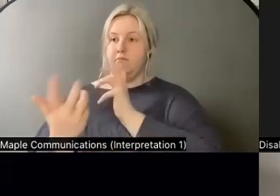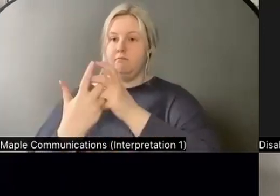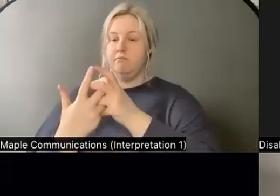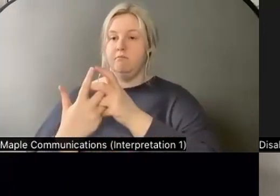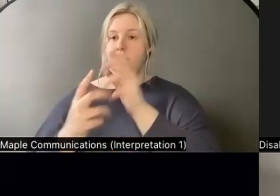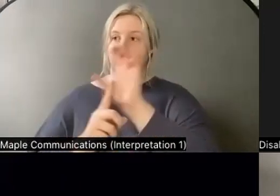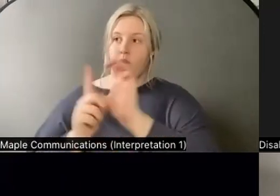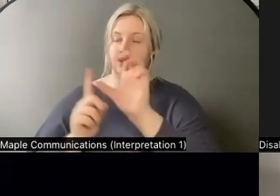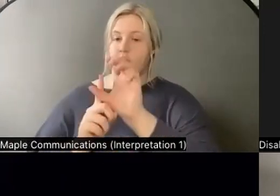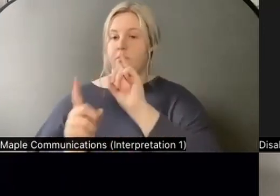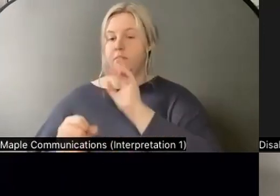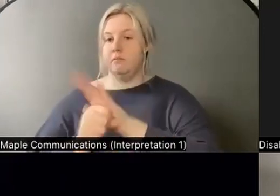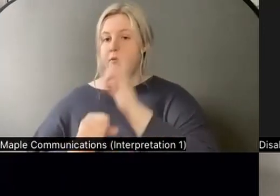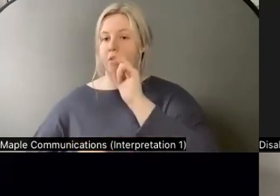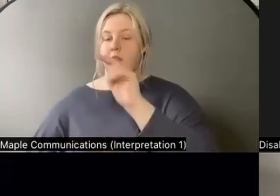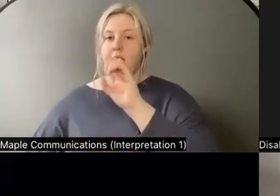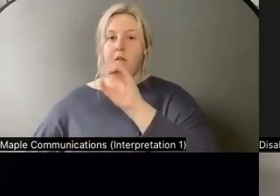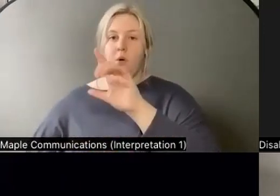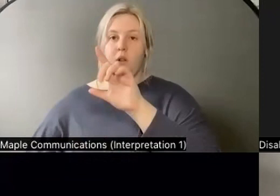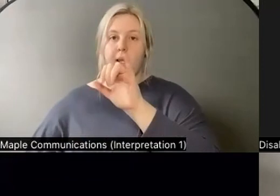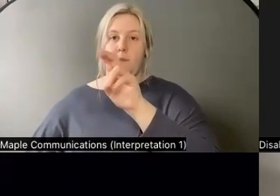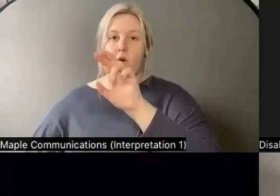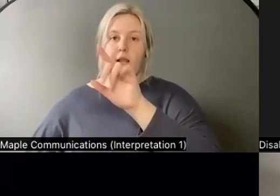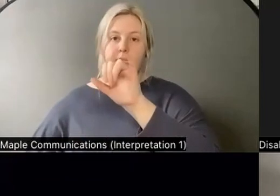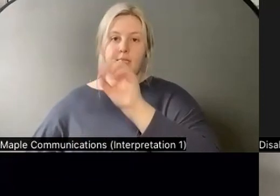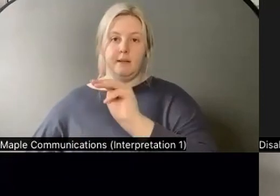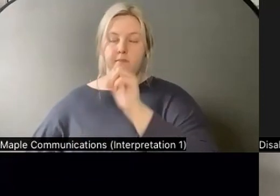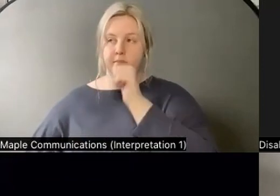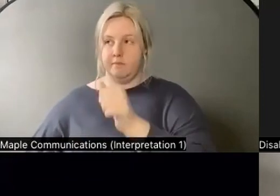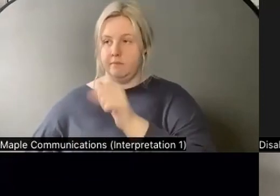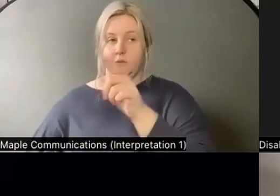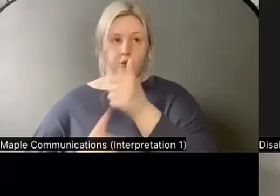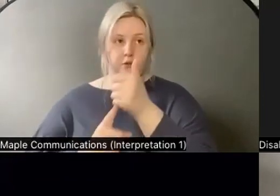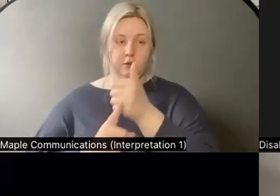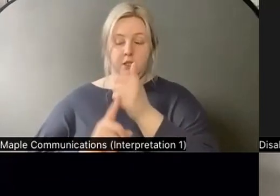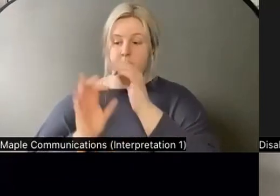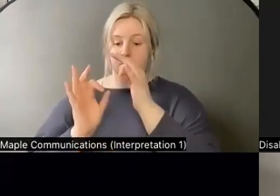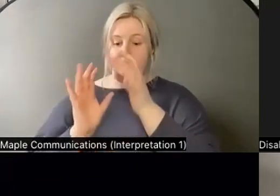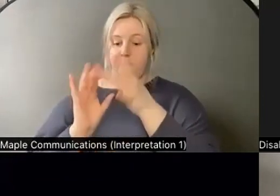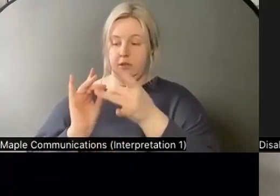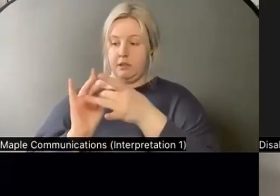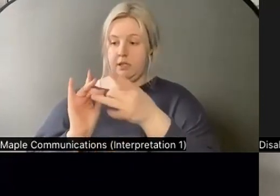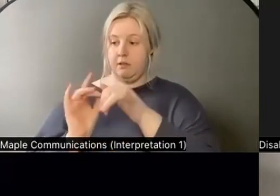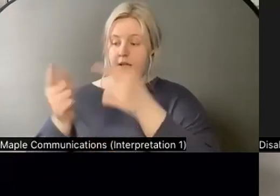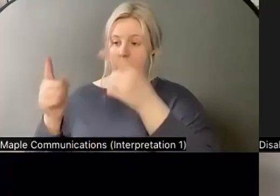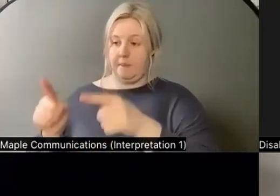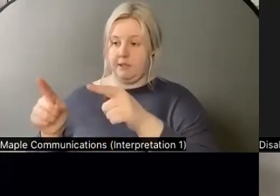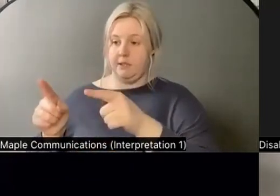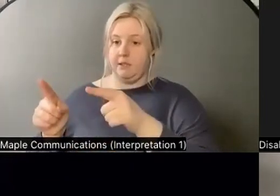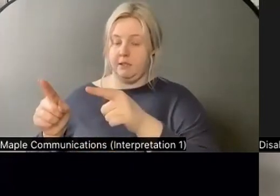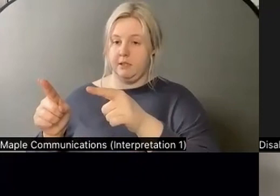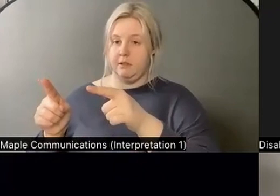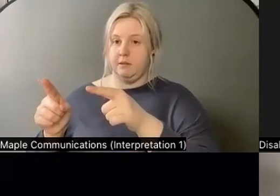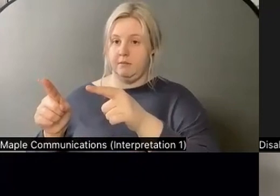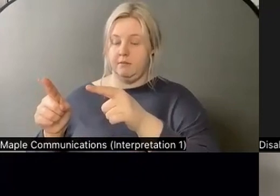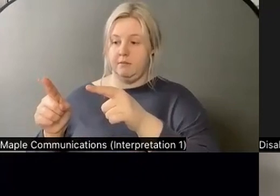neoliberalism. He explains that he is not suggesting this collusion has happened in any kind of conspirational or calculated